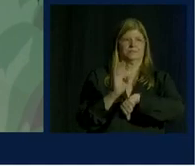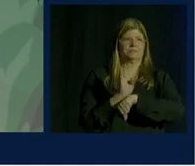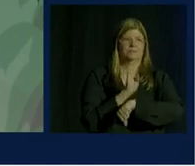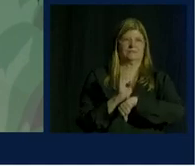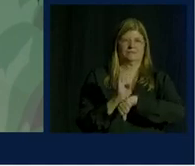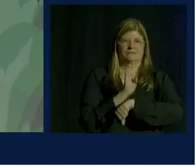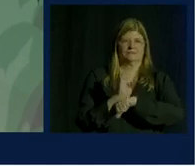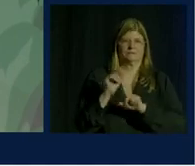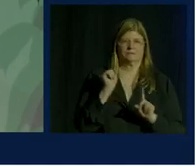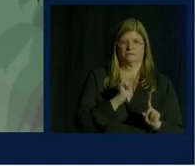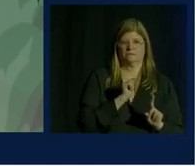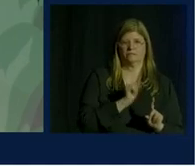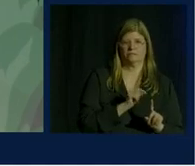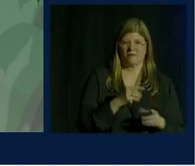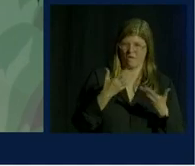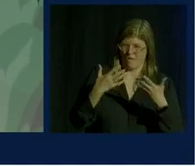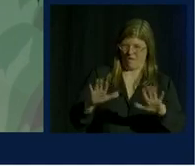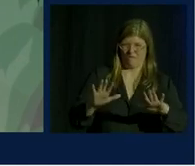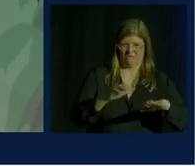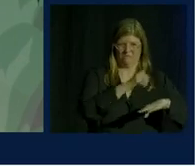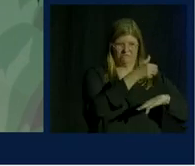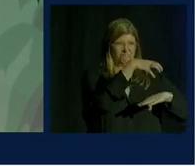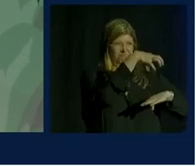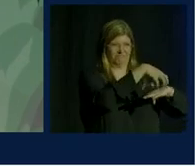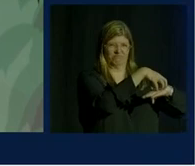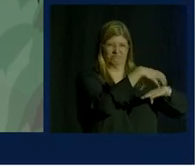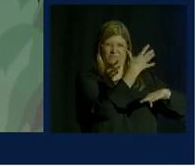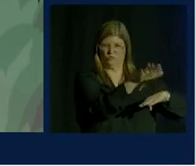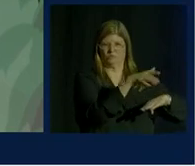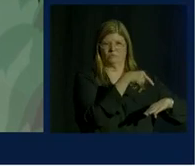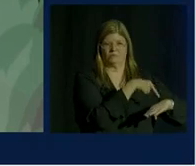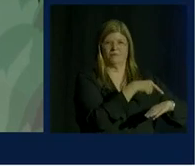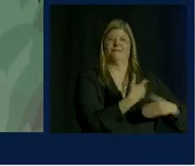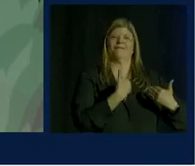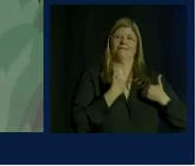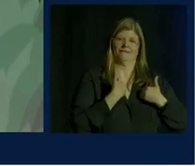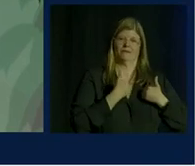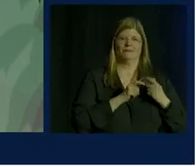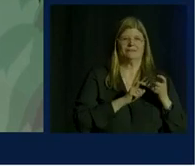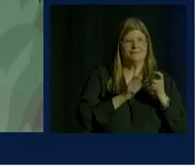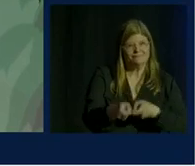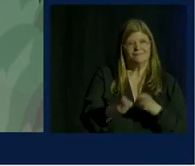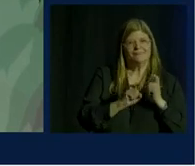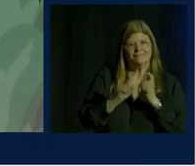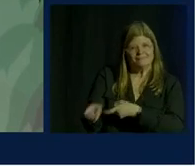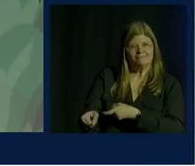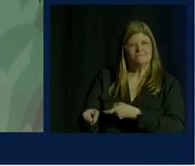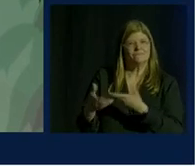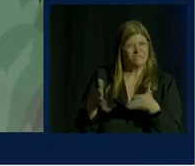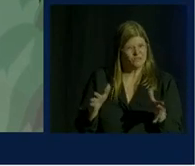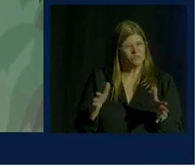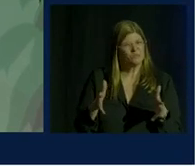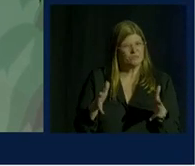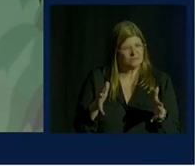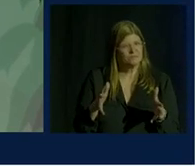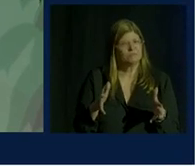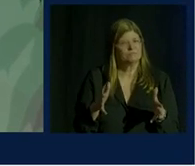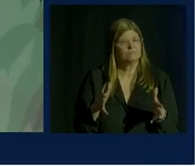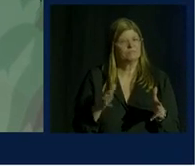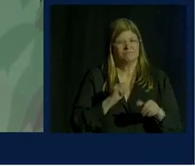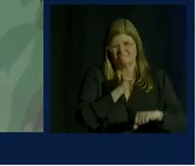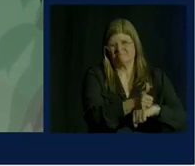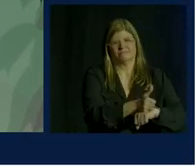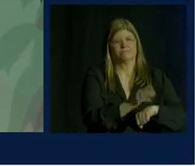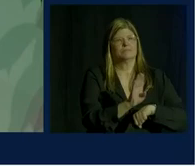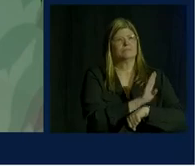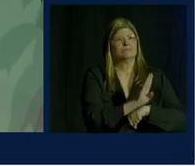locations, and they are just already churning out deliveries because they already have an established consumer base within the district. We